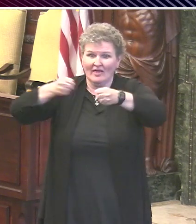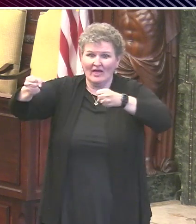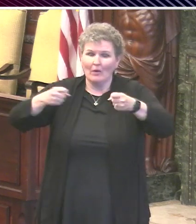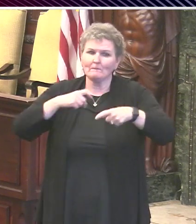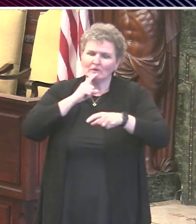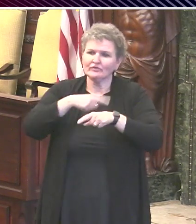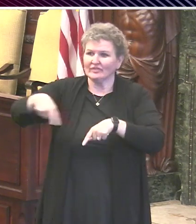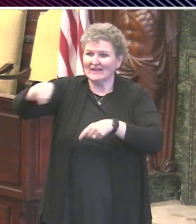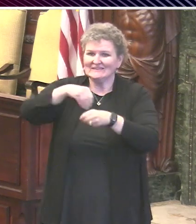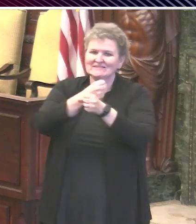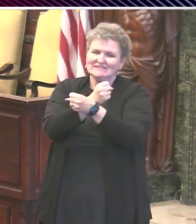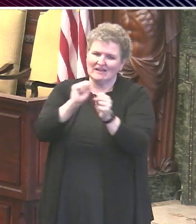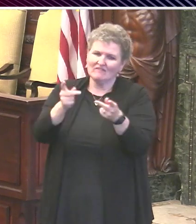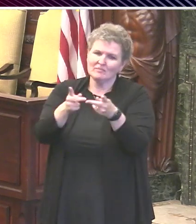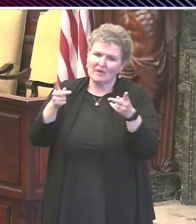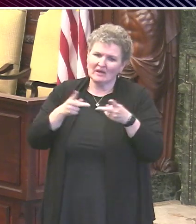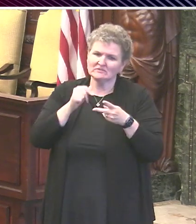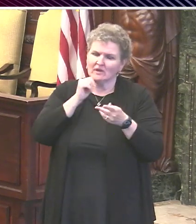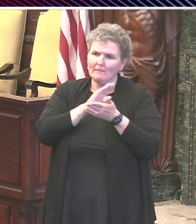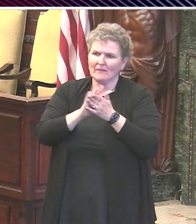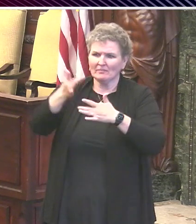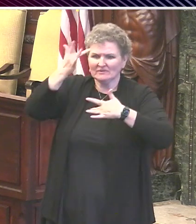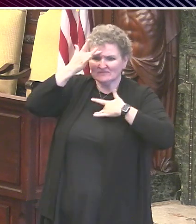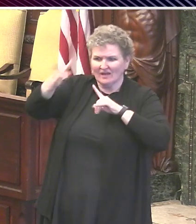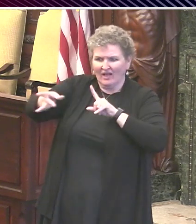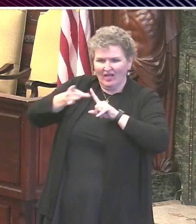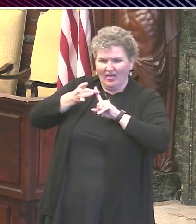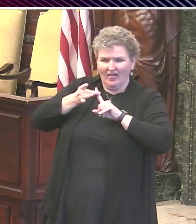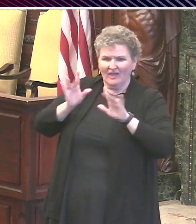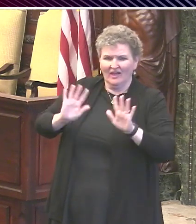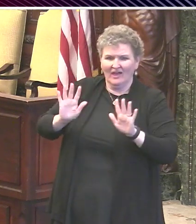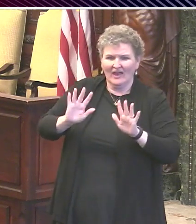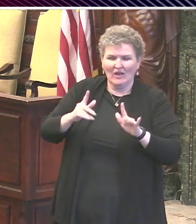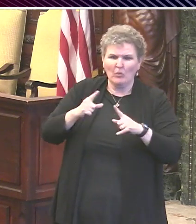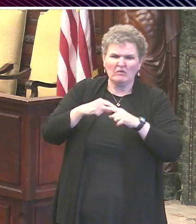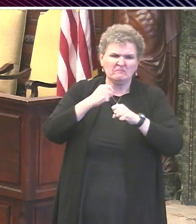the side people were grateful for the opportunity.